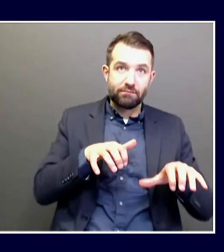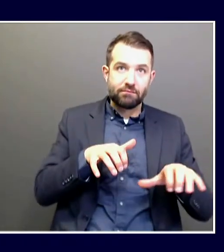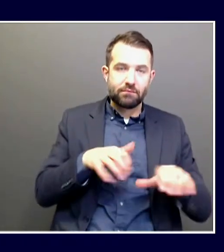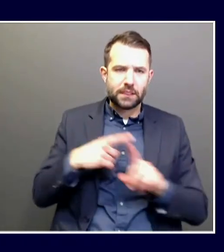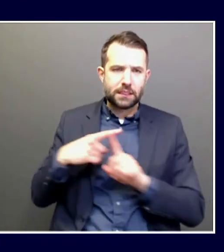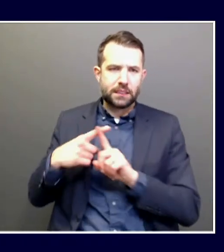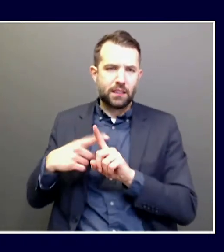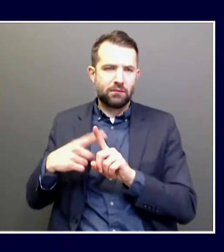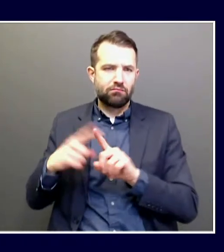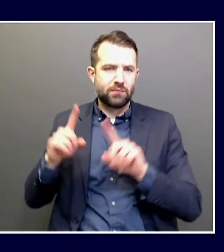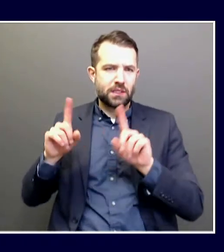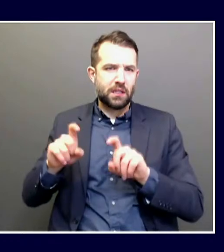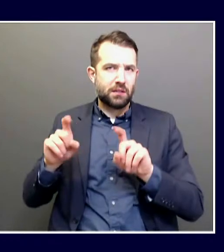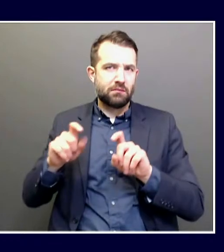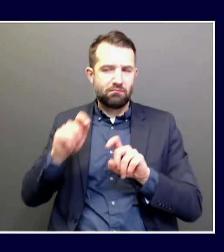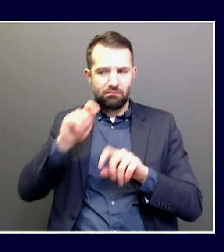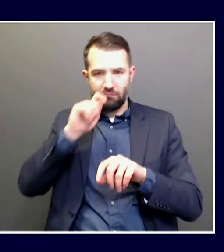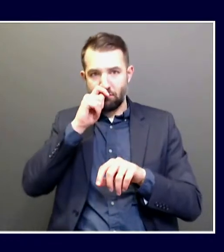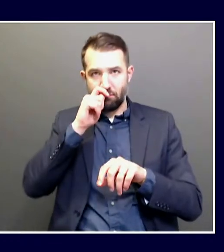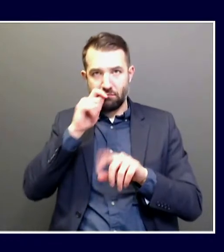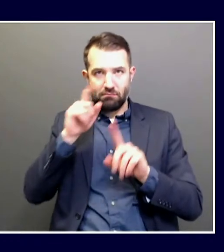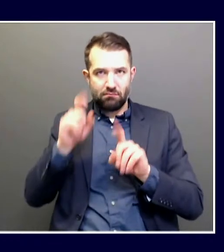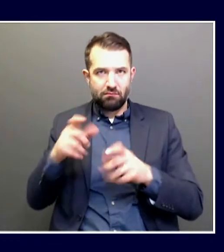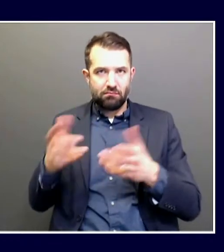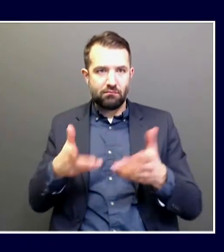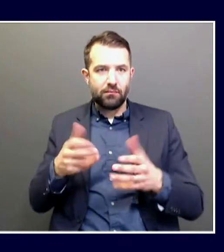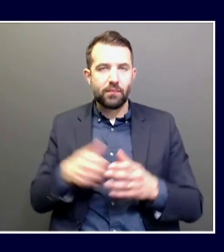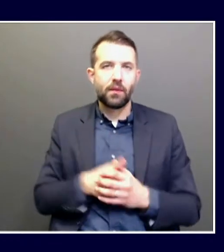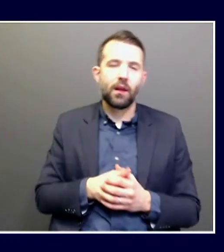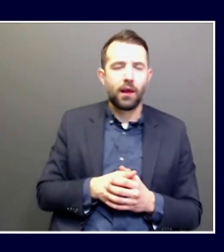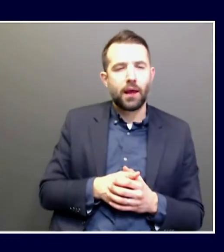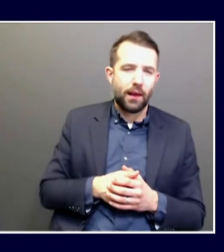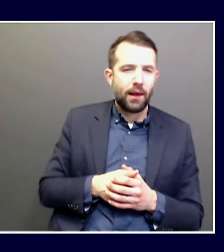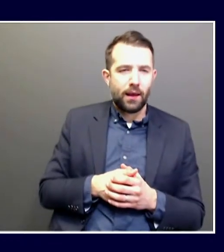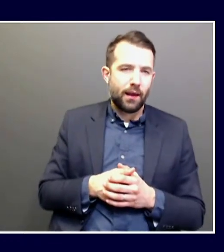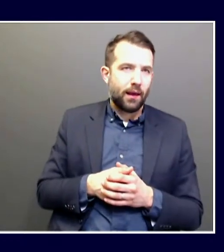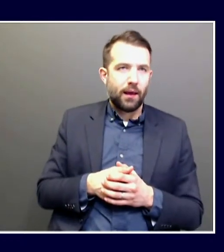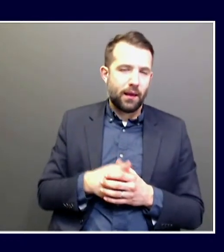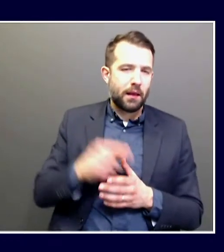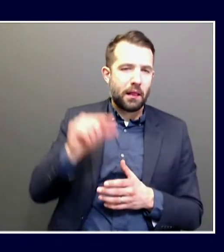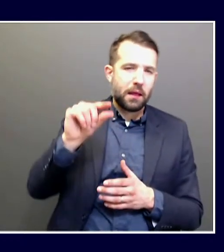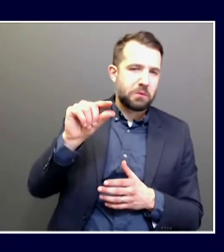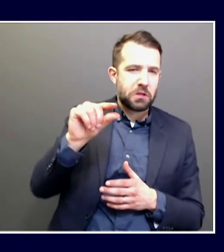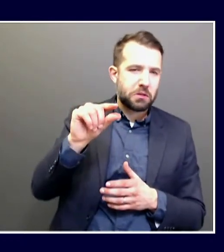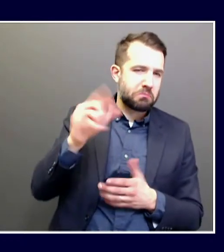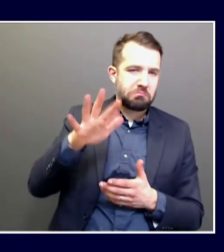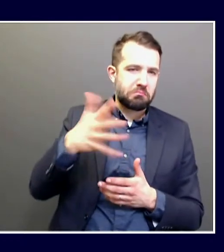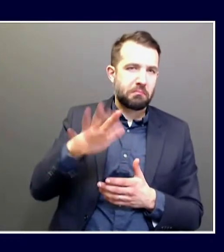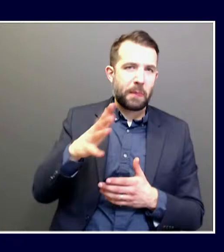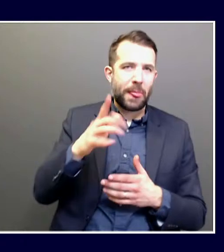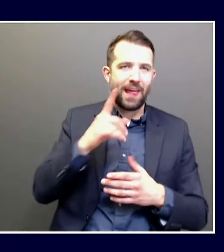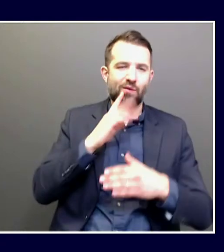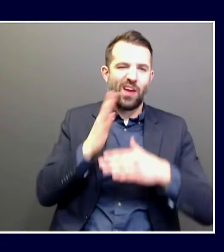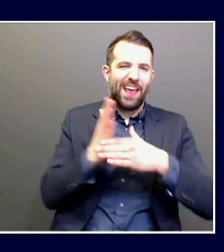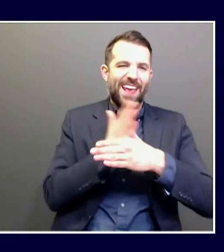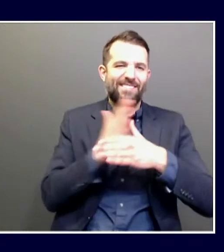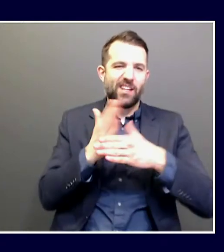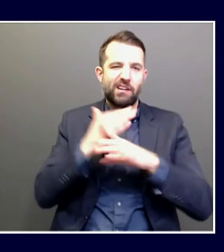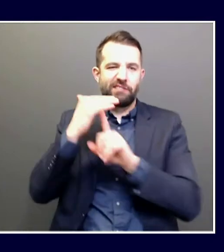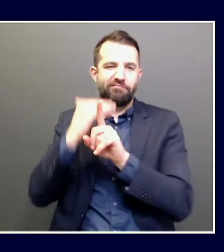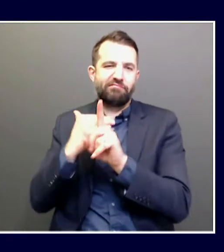kits. Yep, there is a bit of temperature sensitivity. Like all things, there's a range in which they are most optimum to work